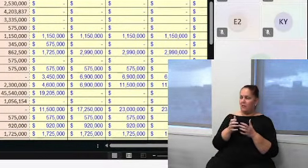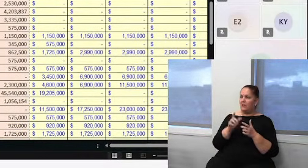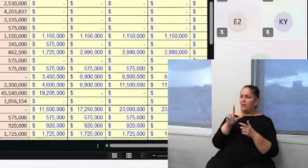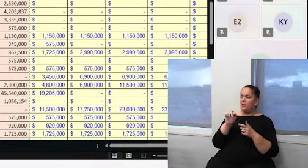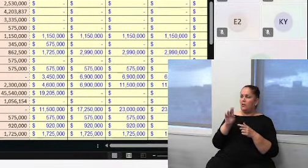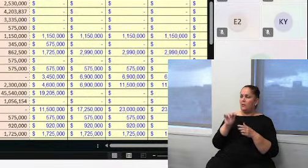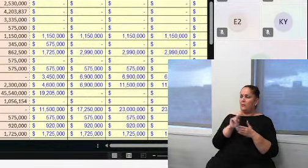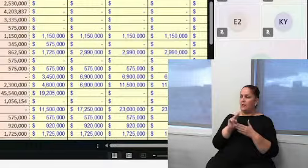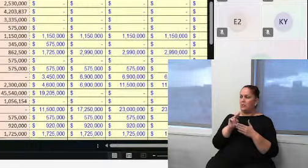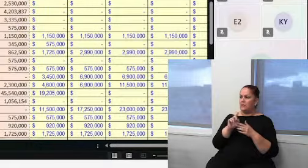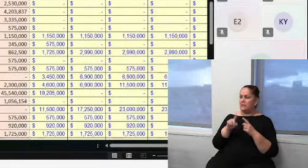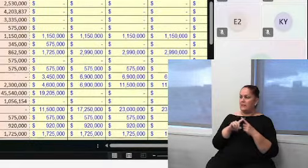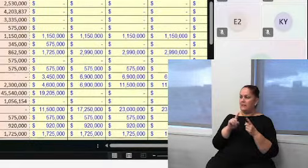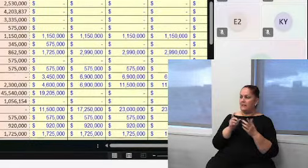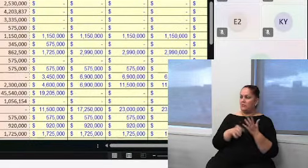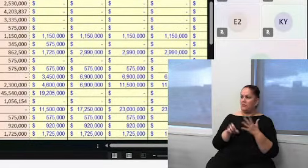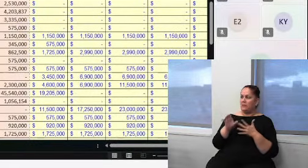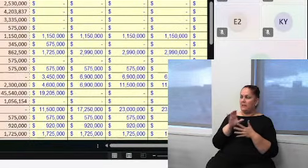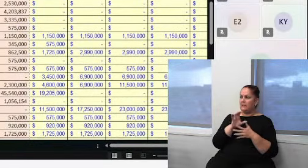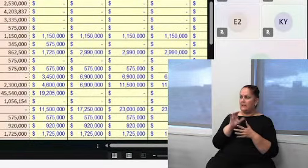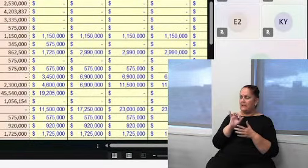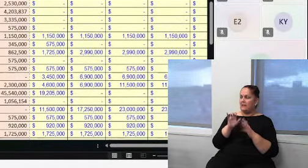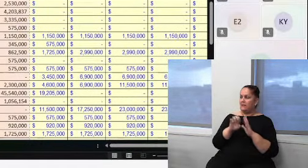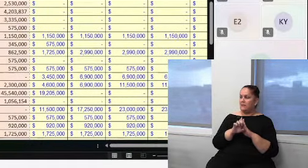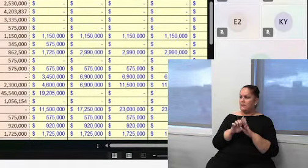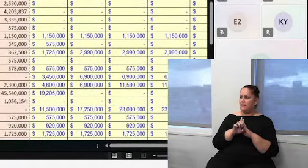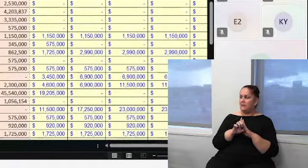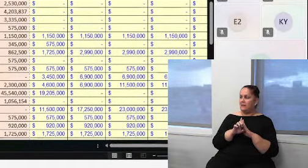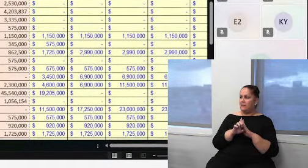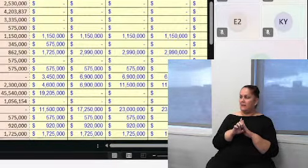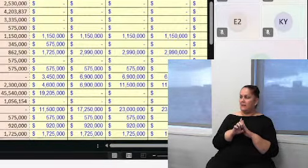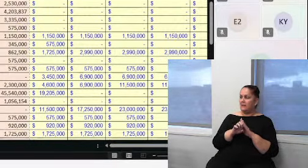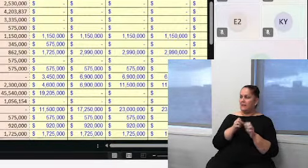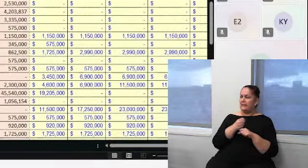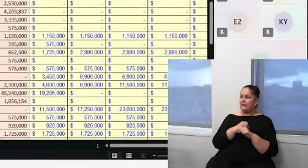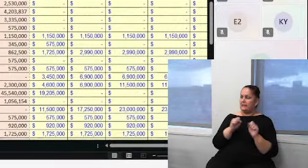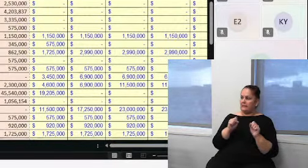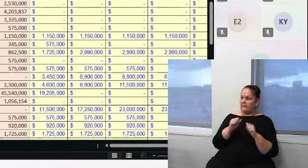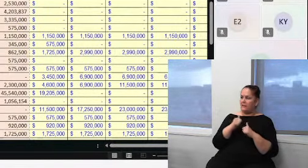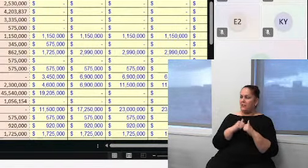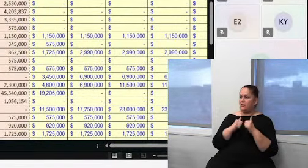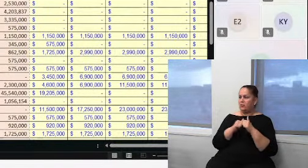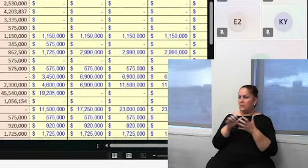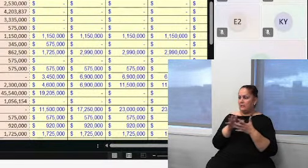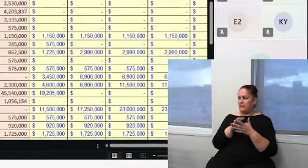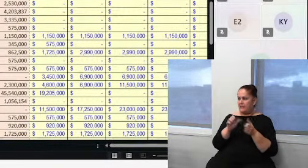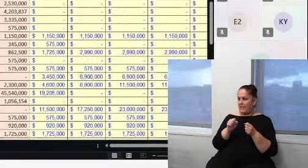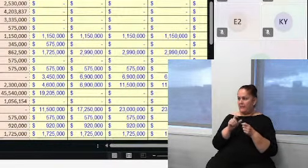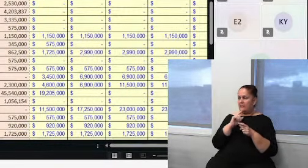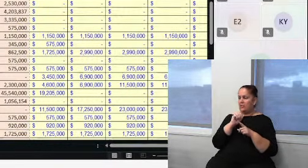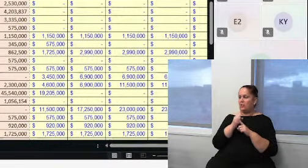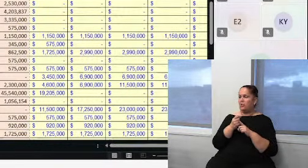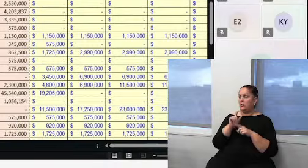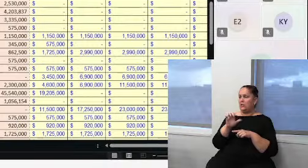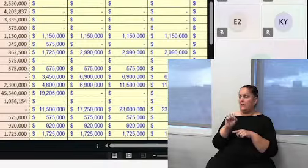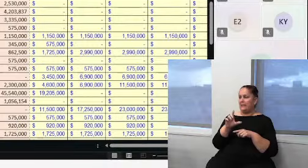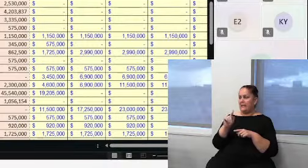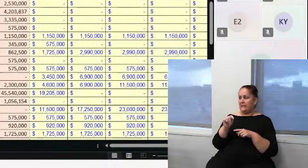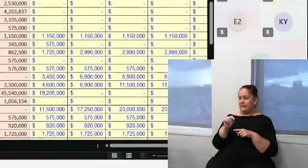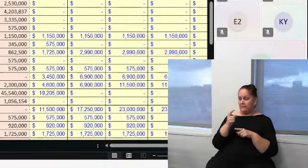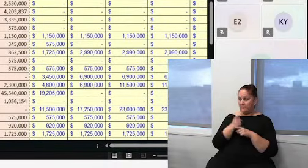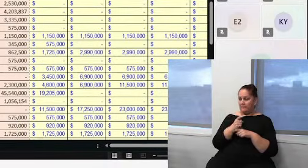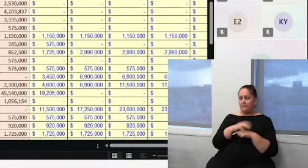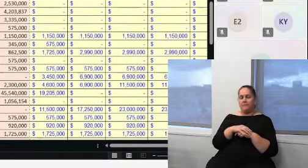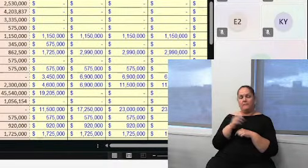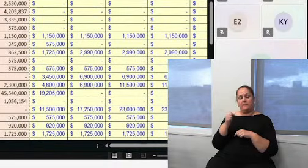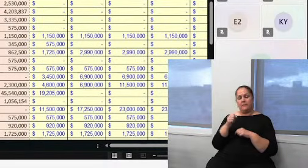these categories, Luma uses different criteria, like, for example, safety, structural damages, and conditions of